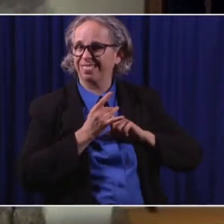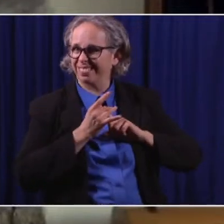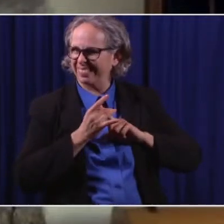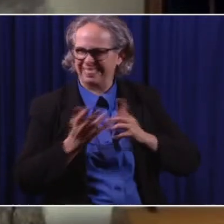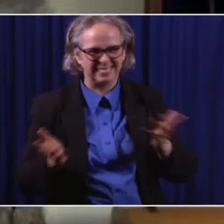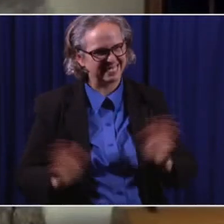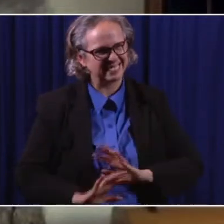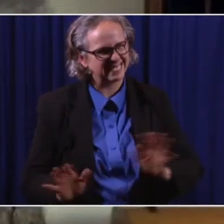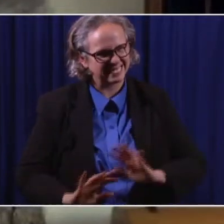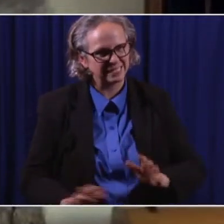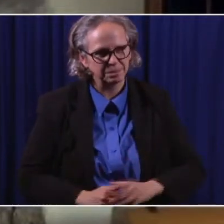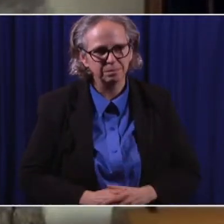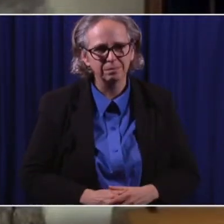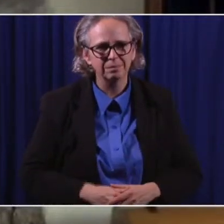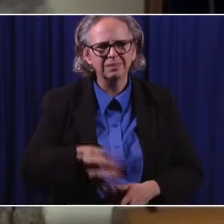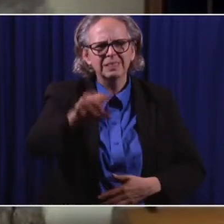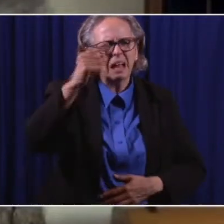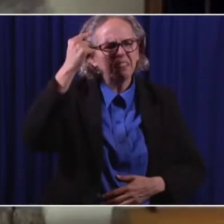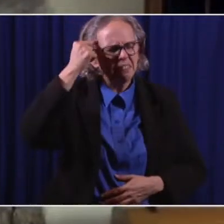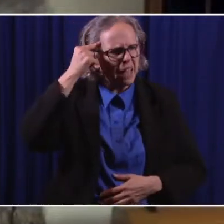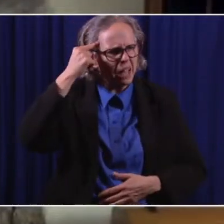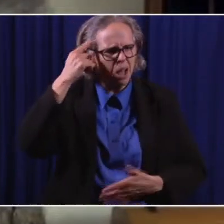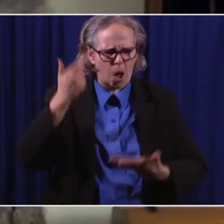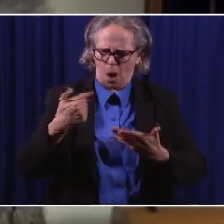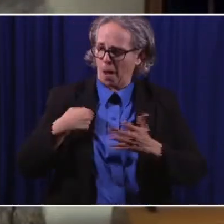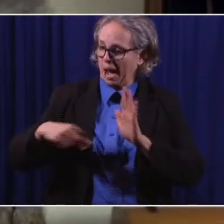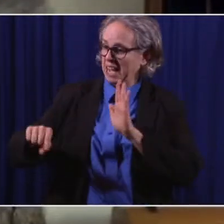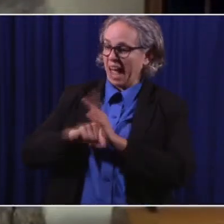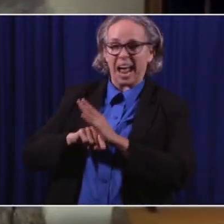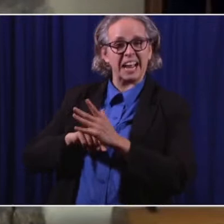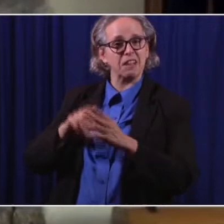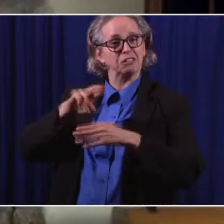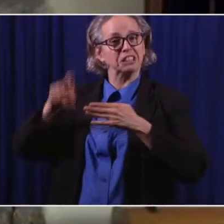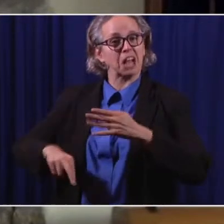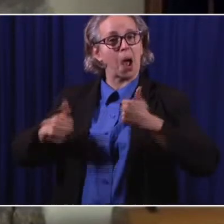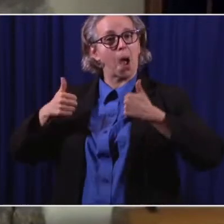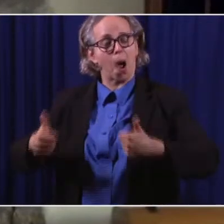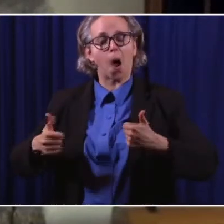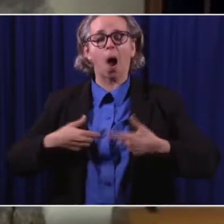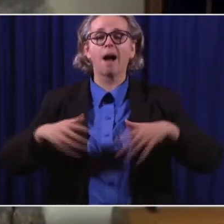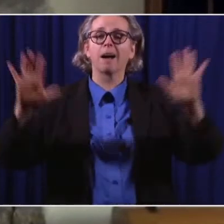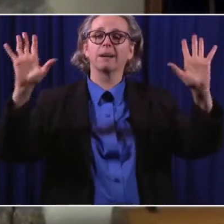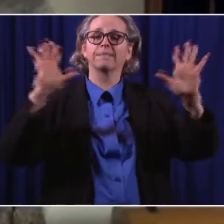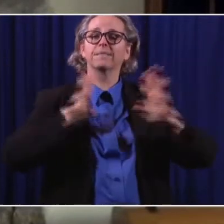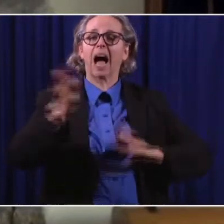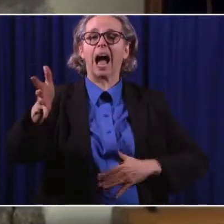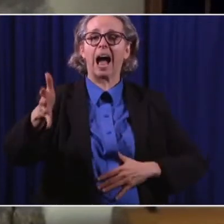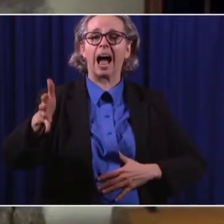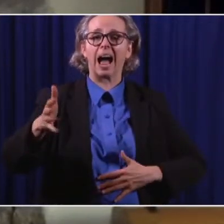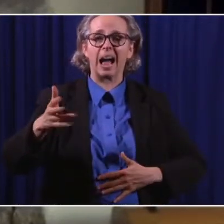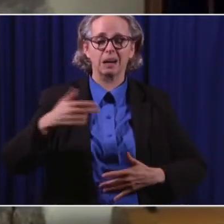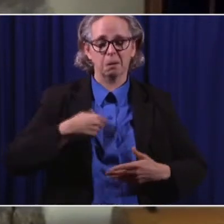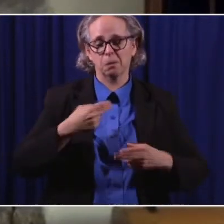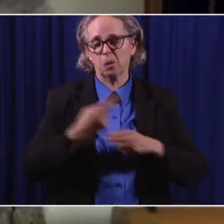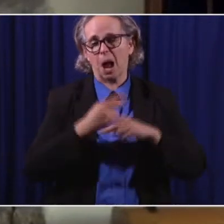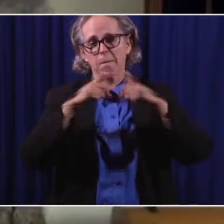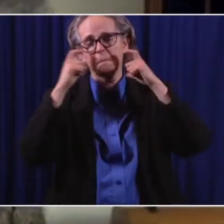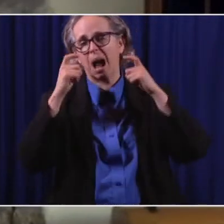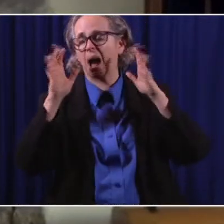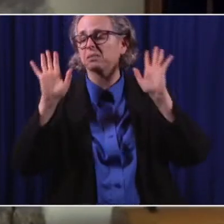think that because you've taken a test and you're negative, that you can let your guard down. I mean, that's,